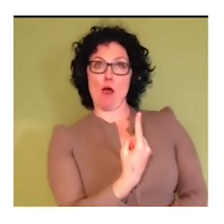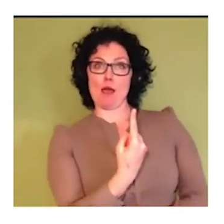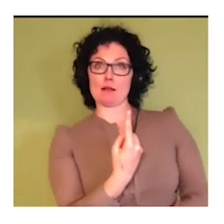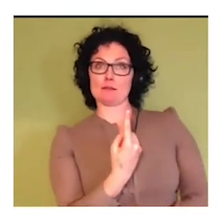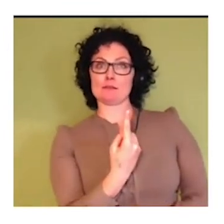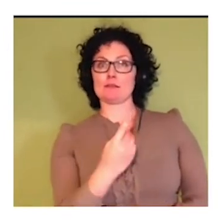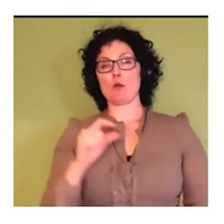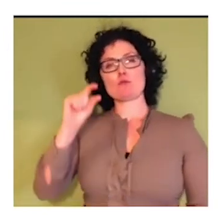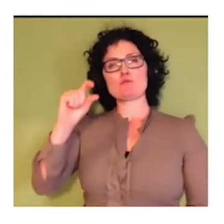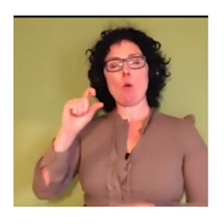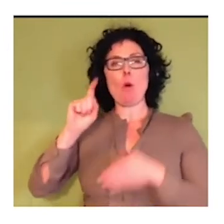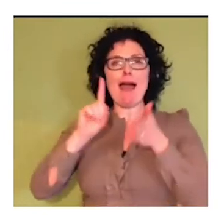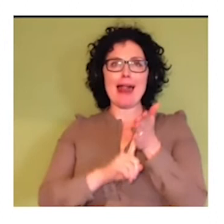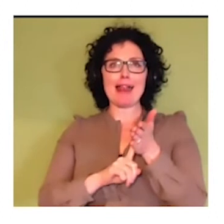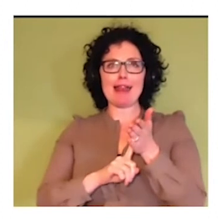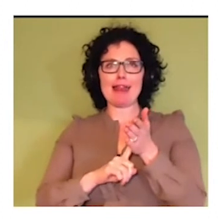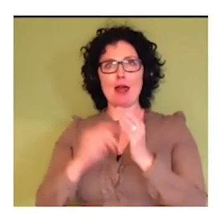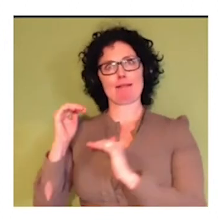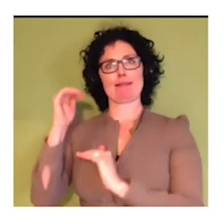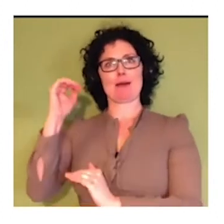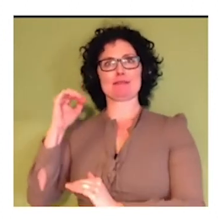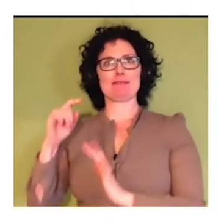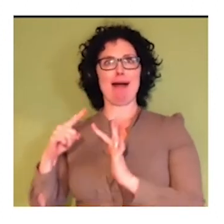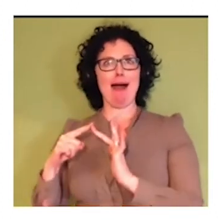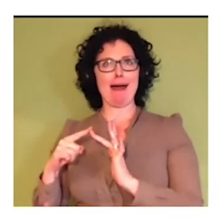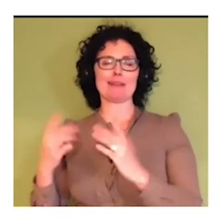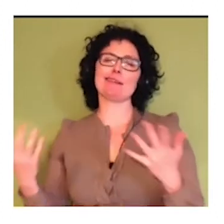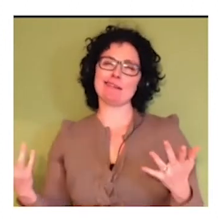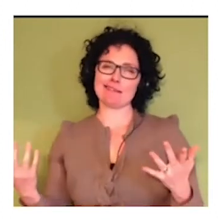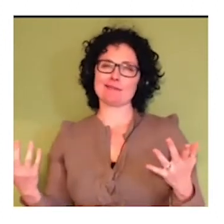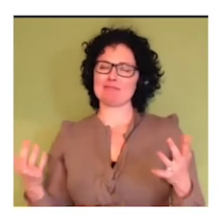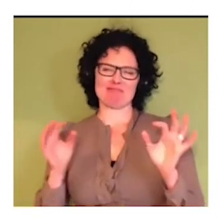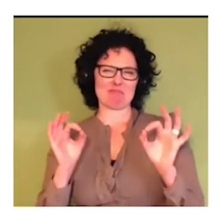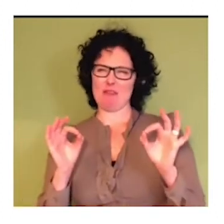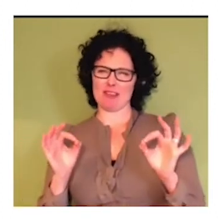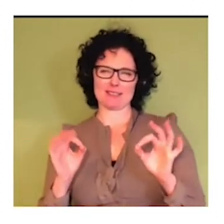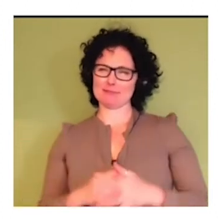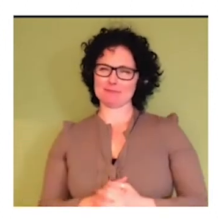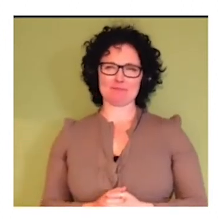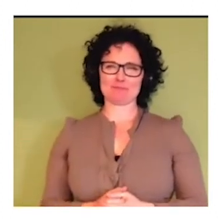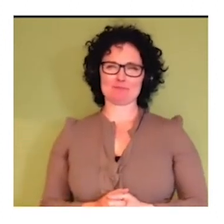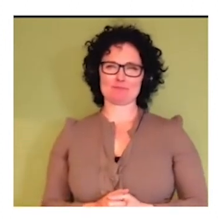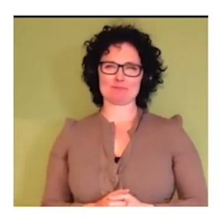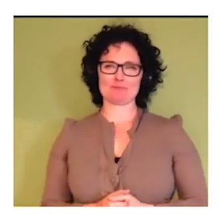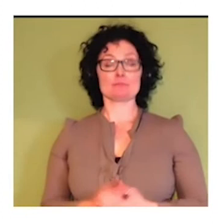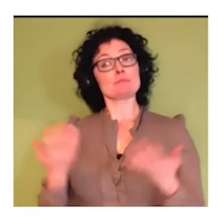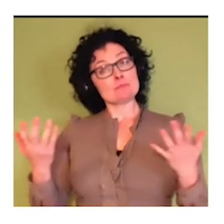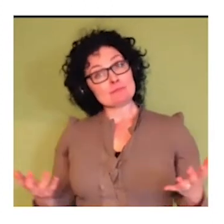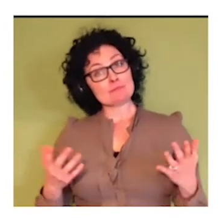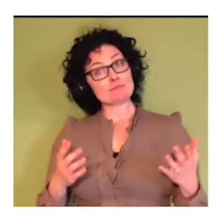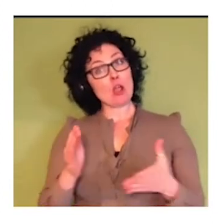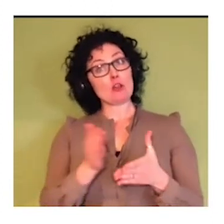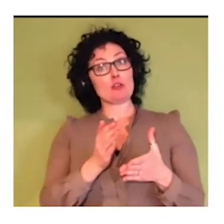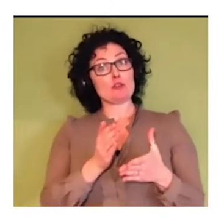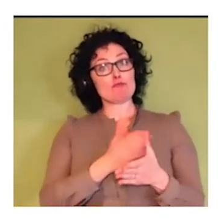l, or a capital I. So again, not perfect. If you can get the original document